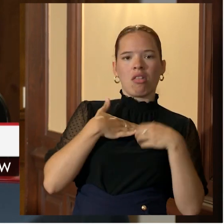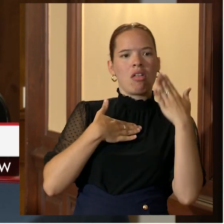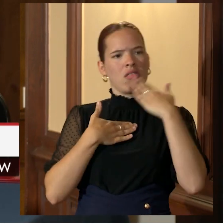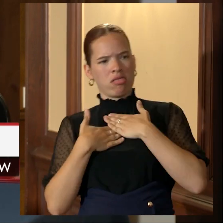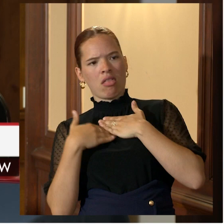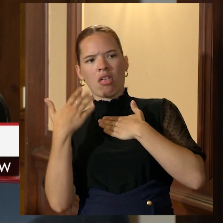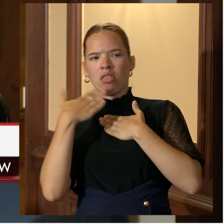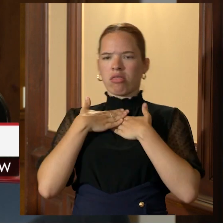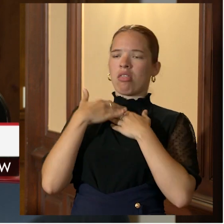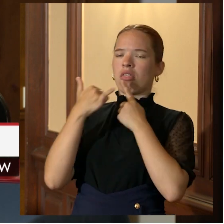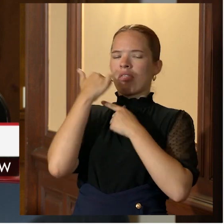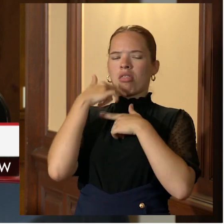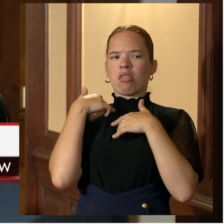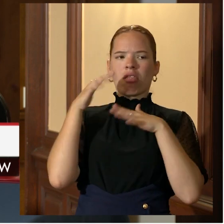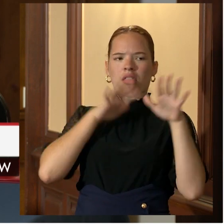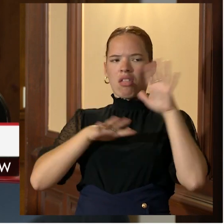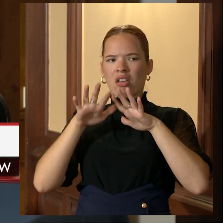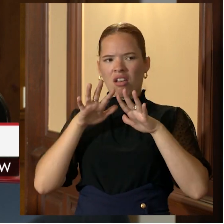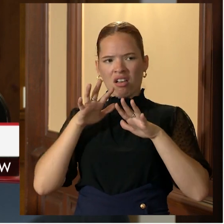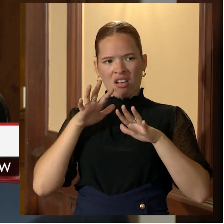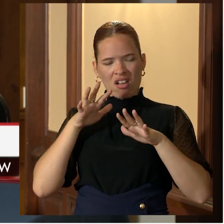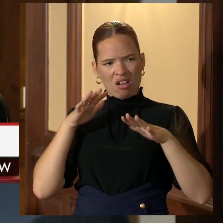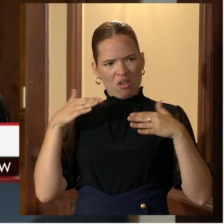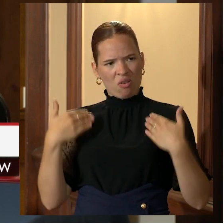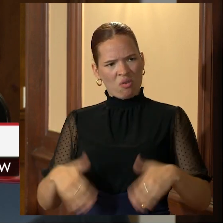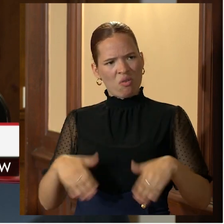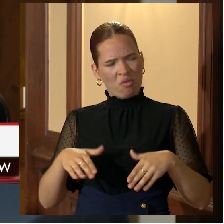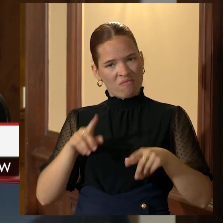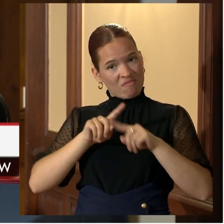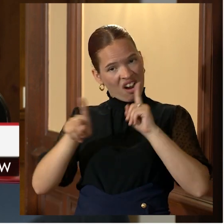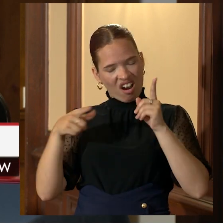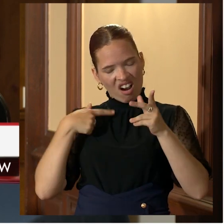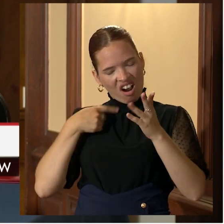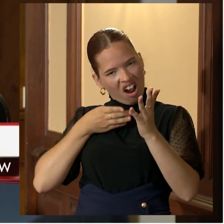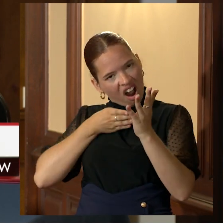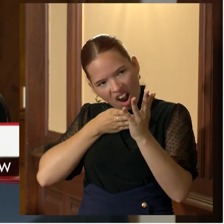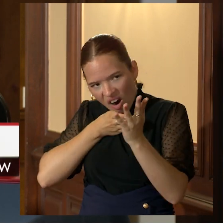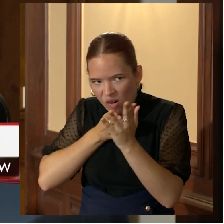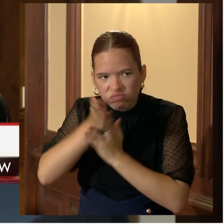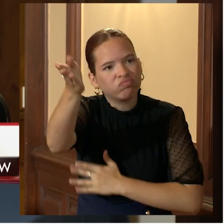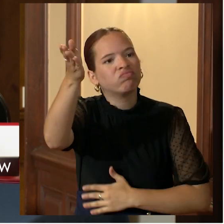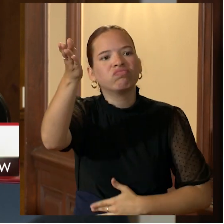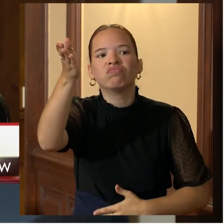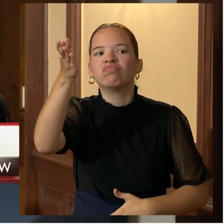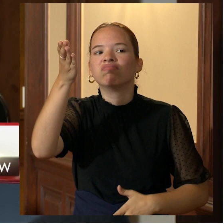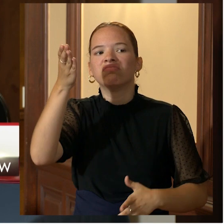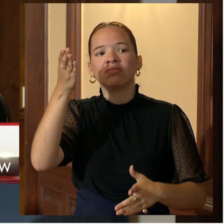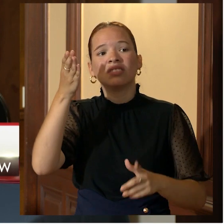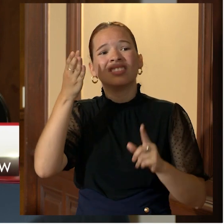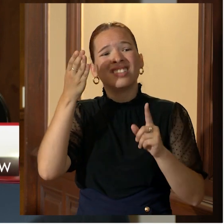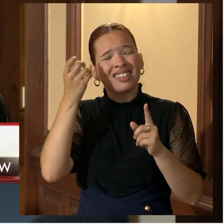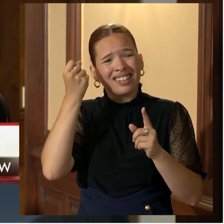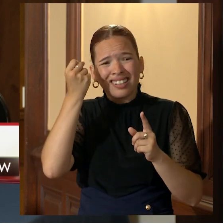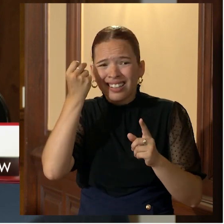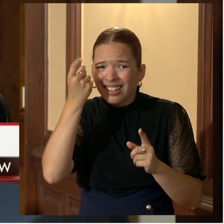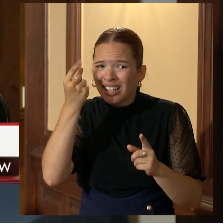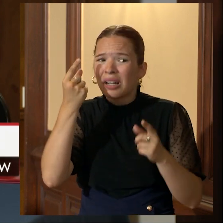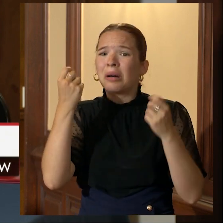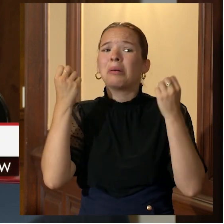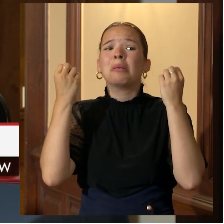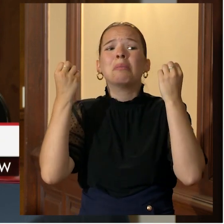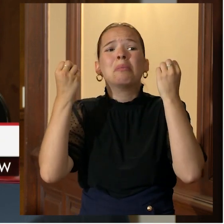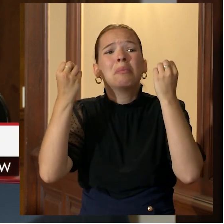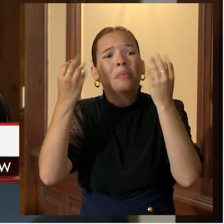who didn't get out of crime early enough. So I focused on public safety. So we have expungement clinics where we're helping